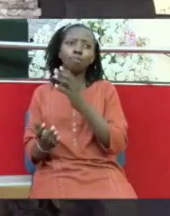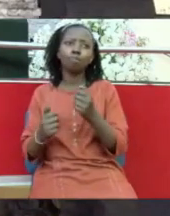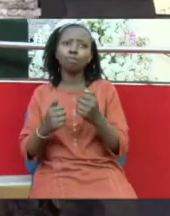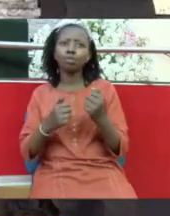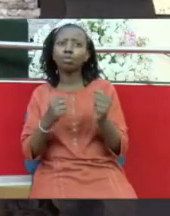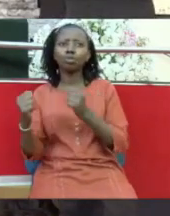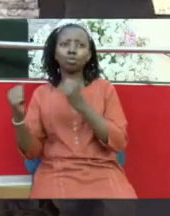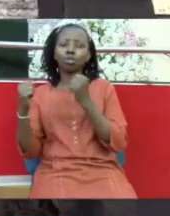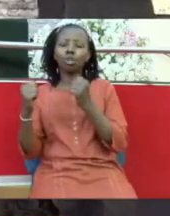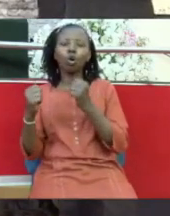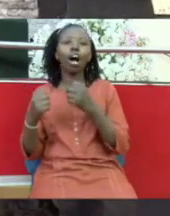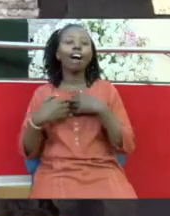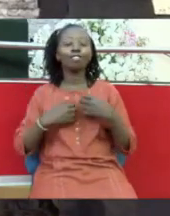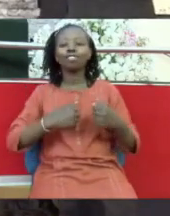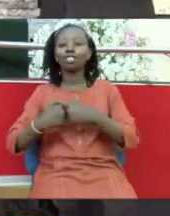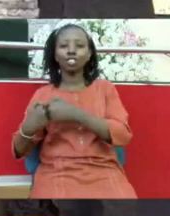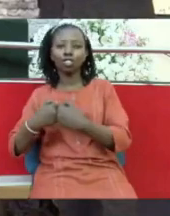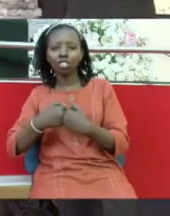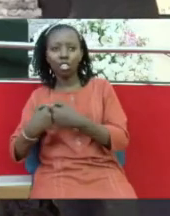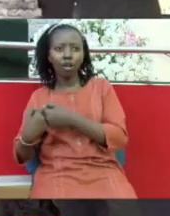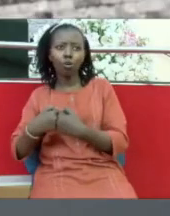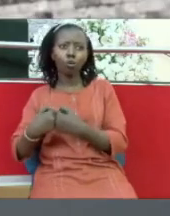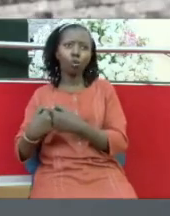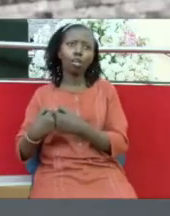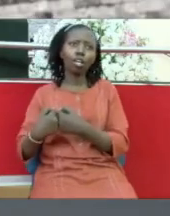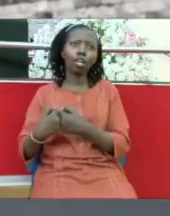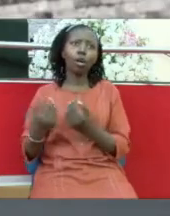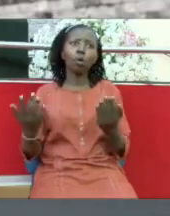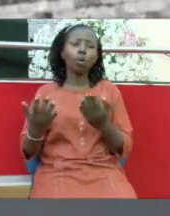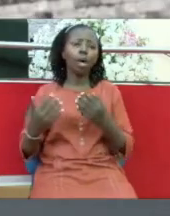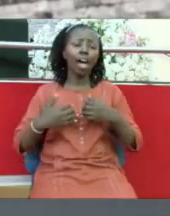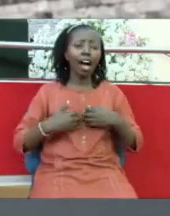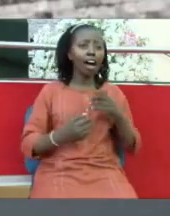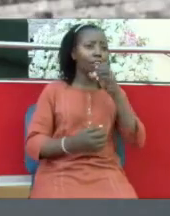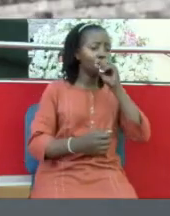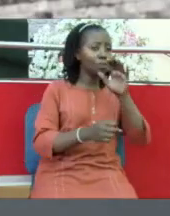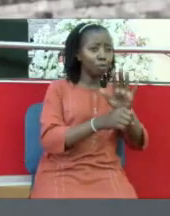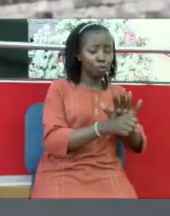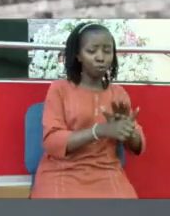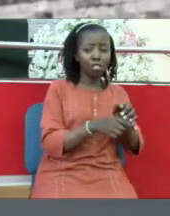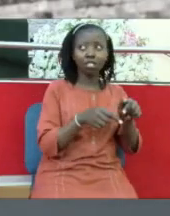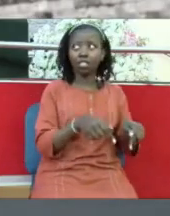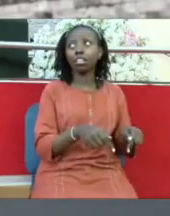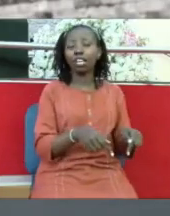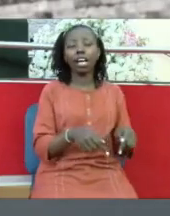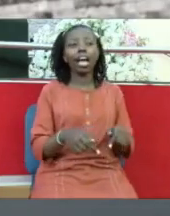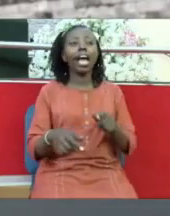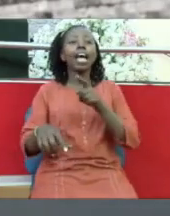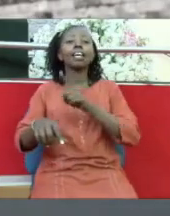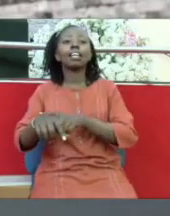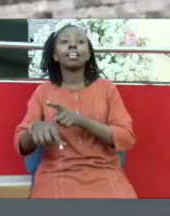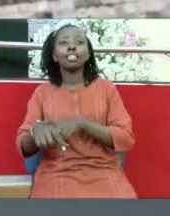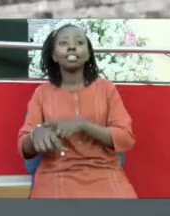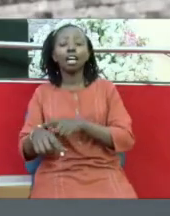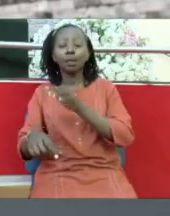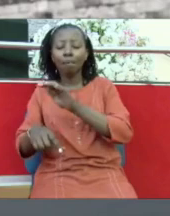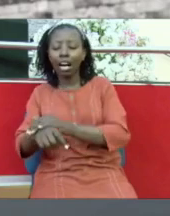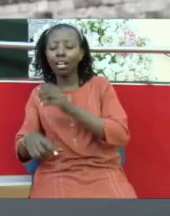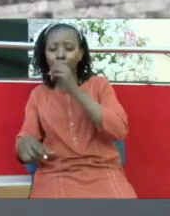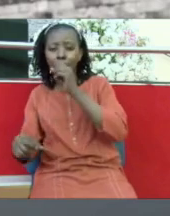There is a struggle between where we have given the promise and the time we take possession of it.